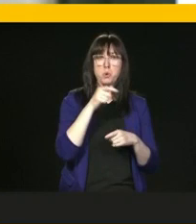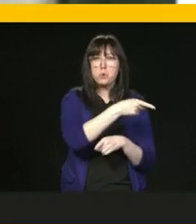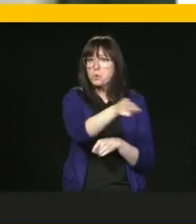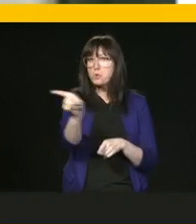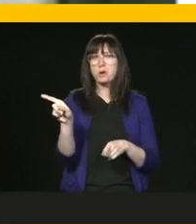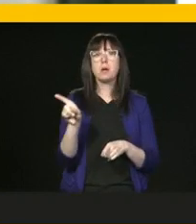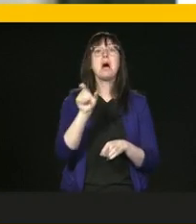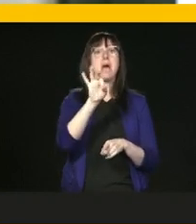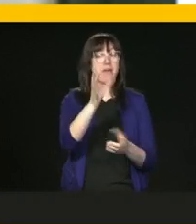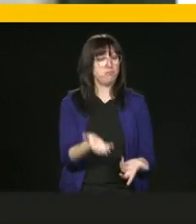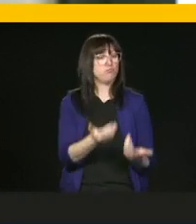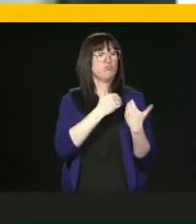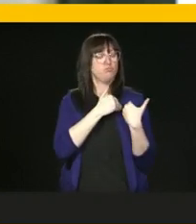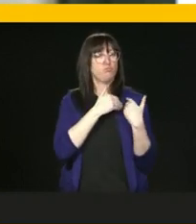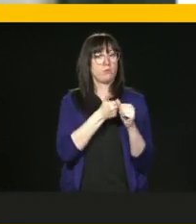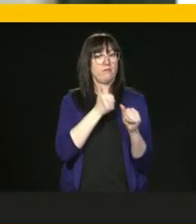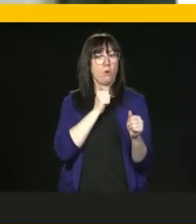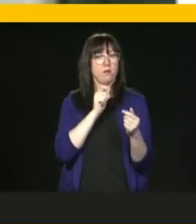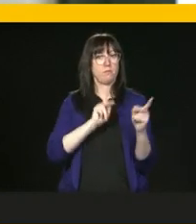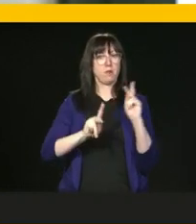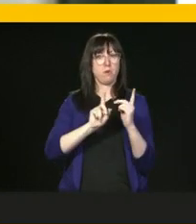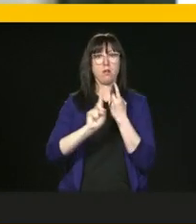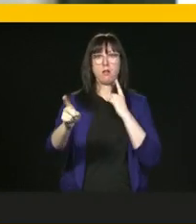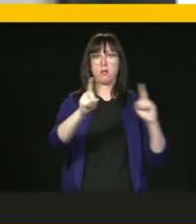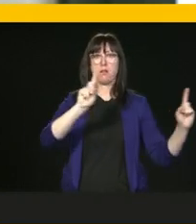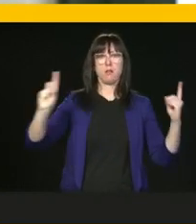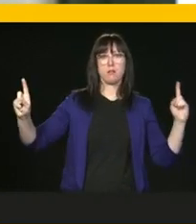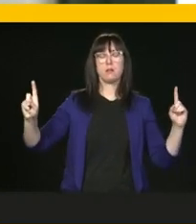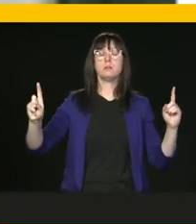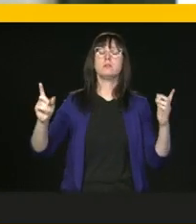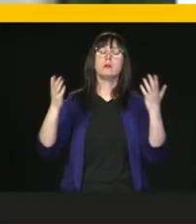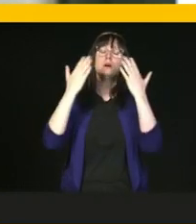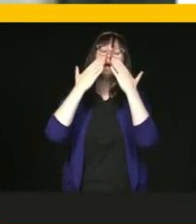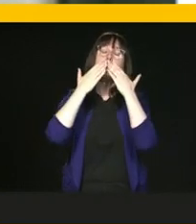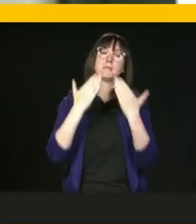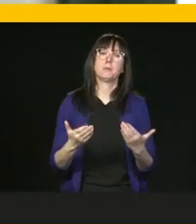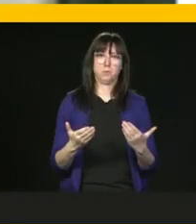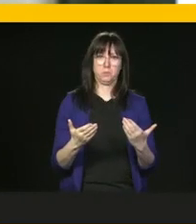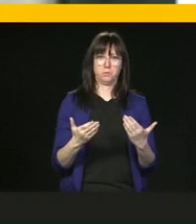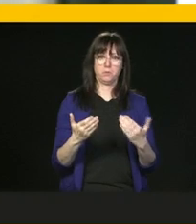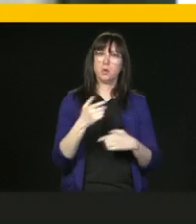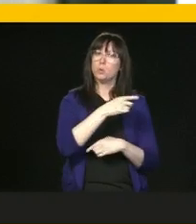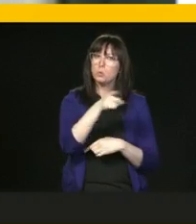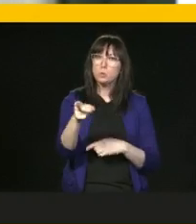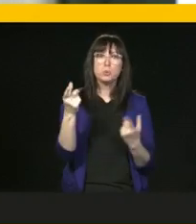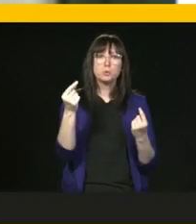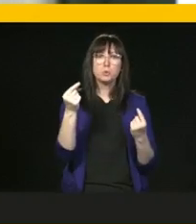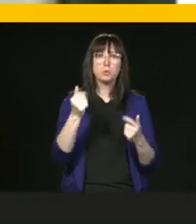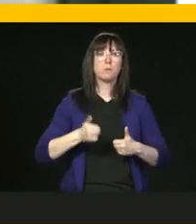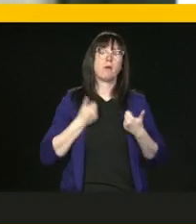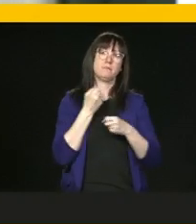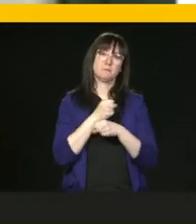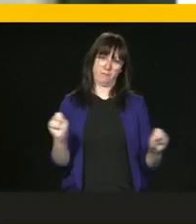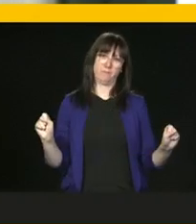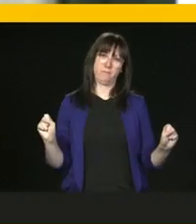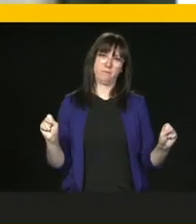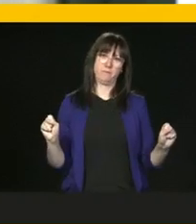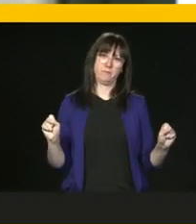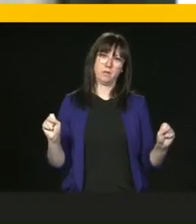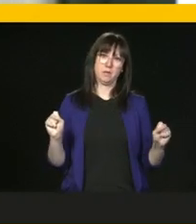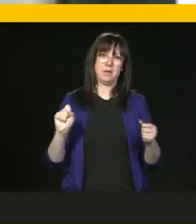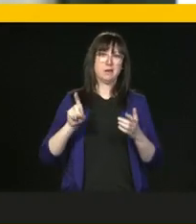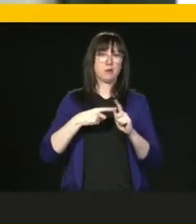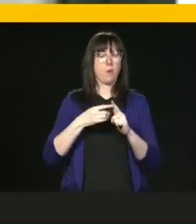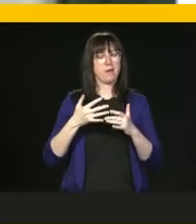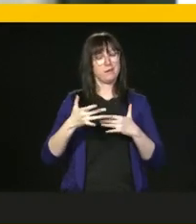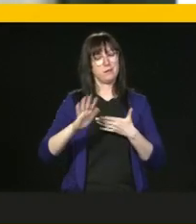doing your part, I want to say thank you. You are saving lives. And when it gets hard, know